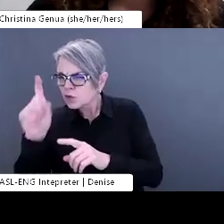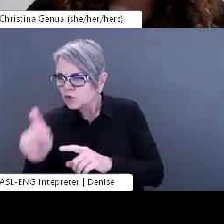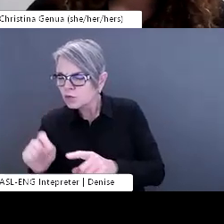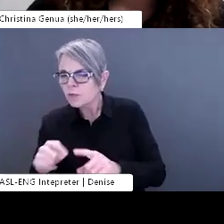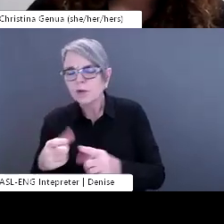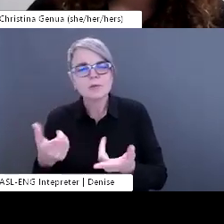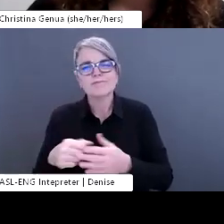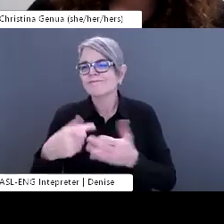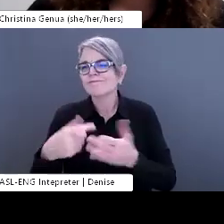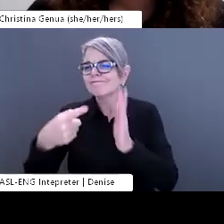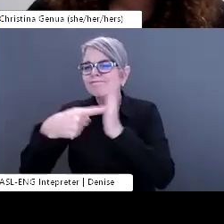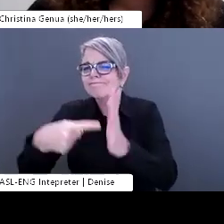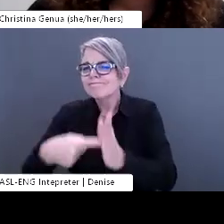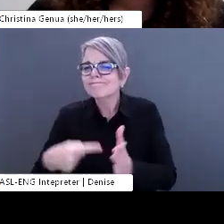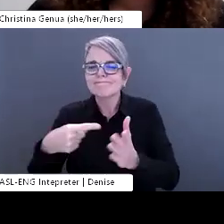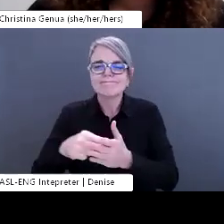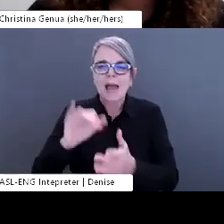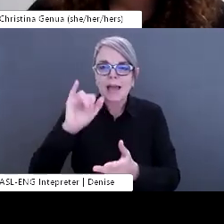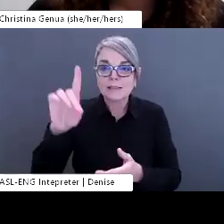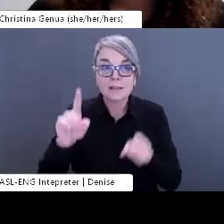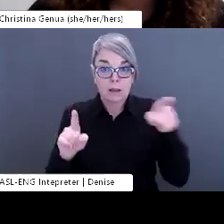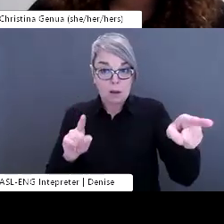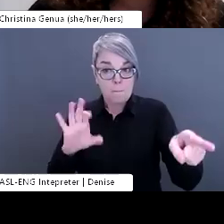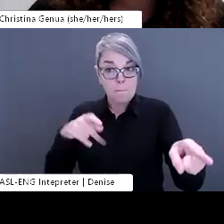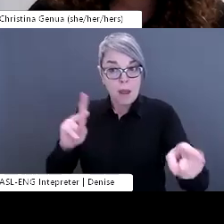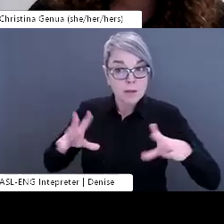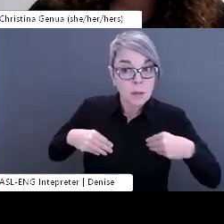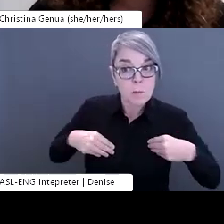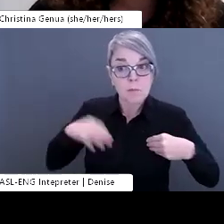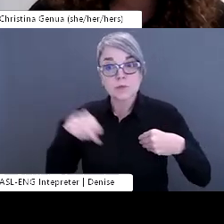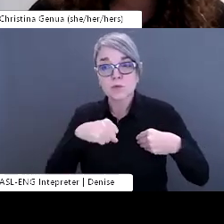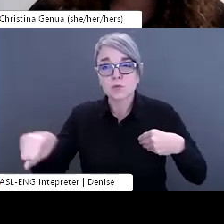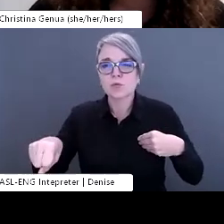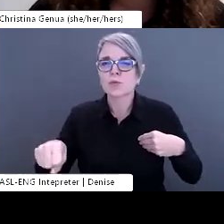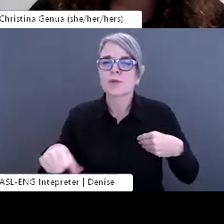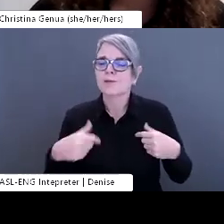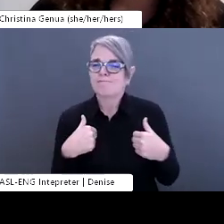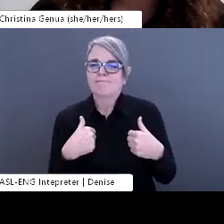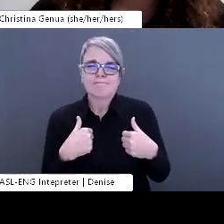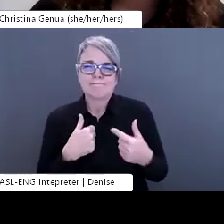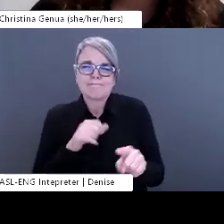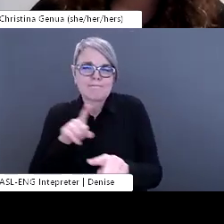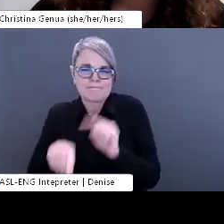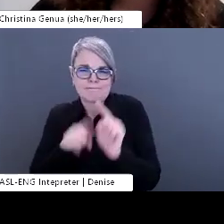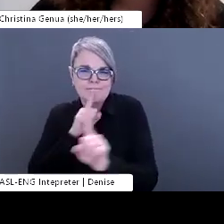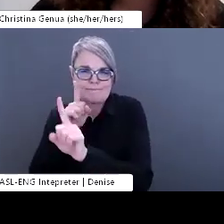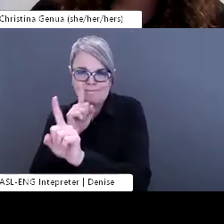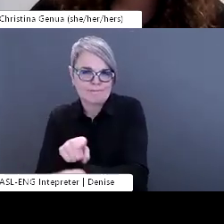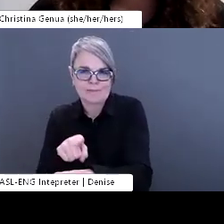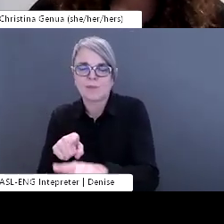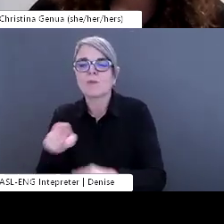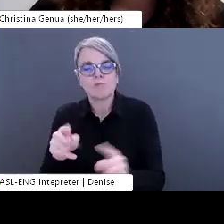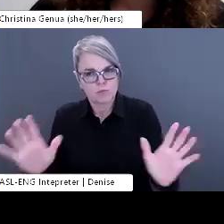So I'm not going to answer each one specifically. What I would recommend is you reach out